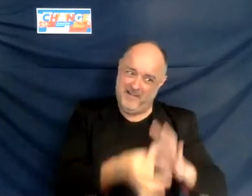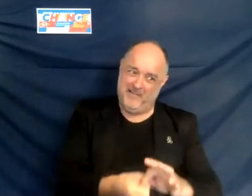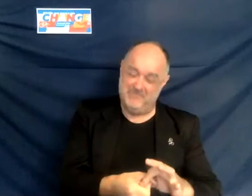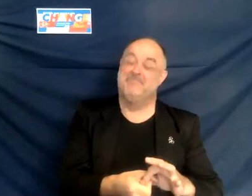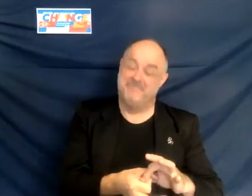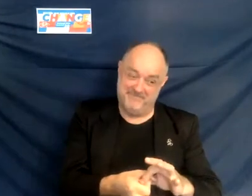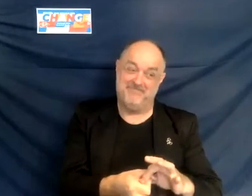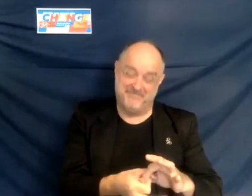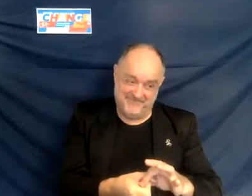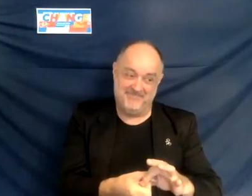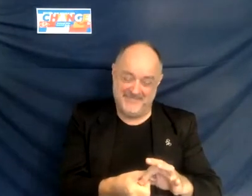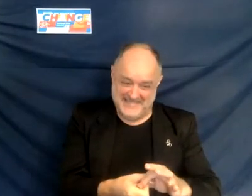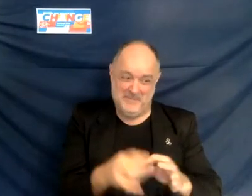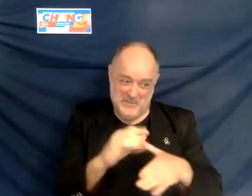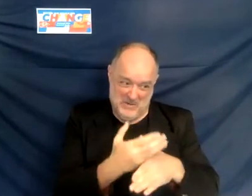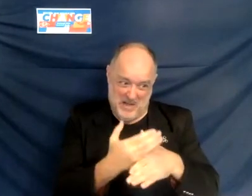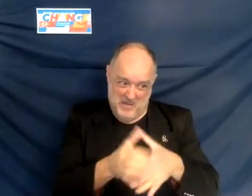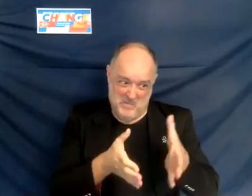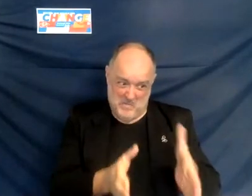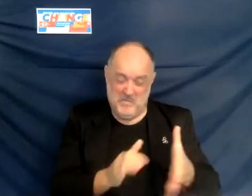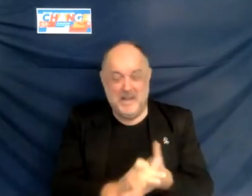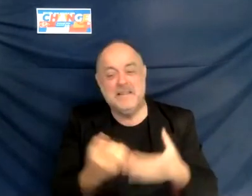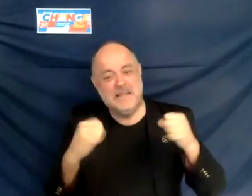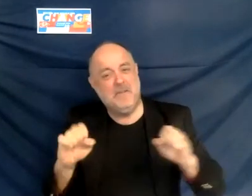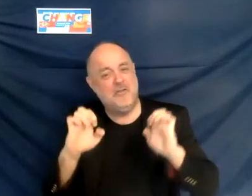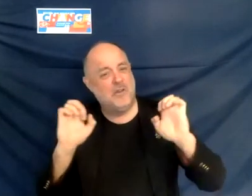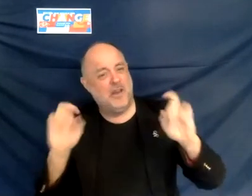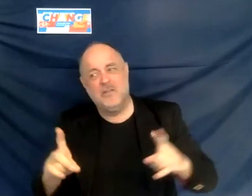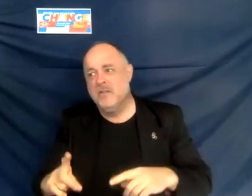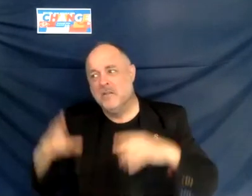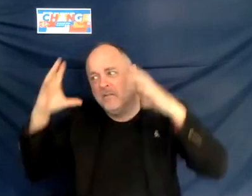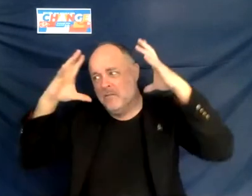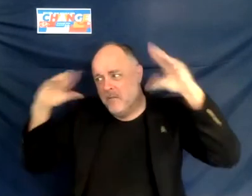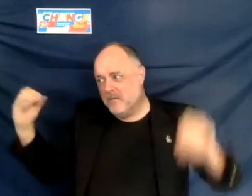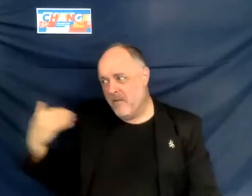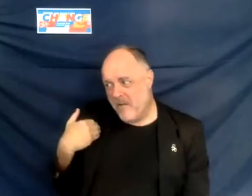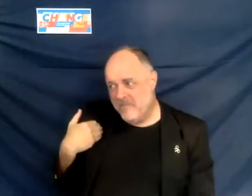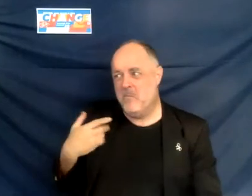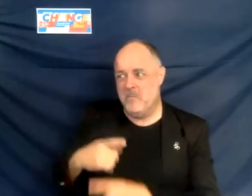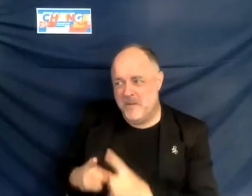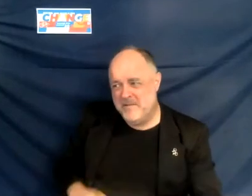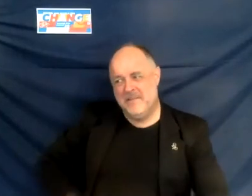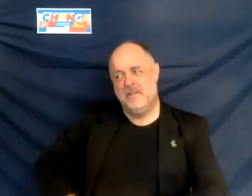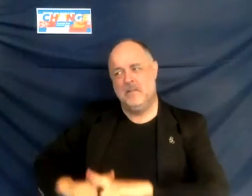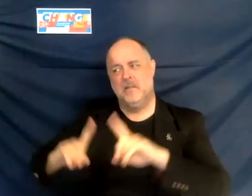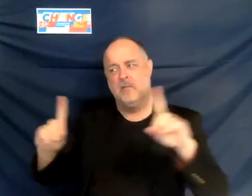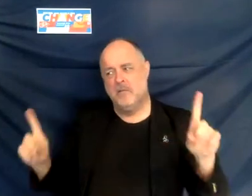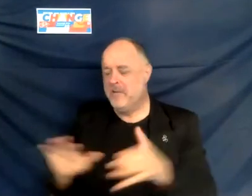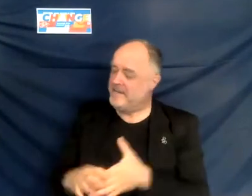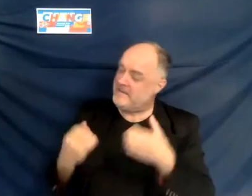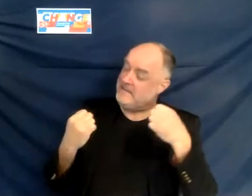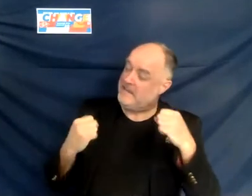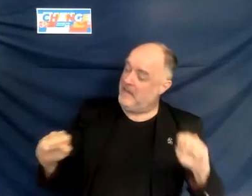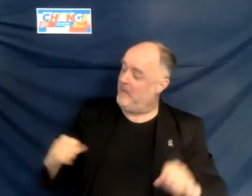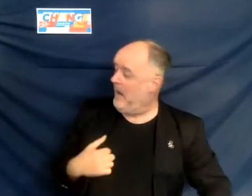know that there's that safety education in the Netherlands as well. But with that sort of safety issue in mind, I